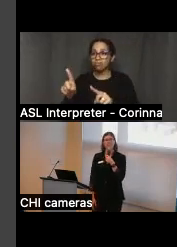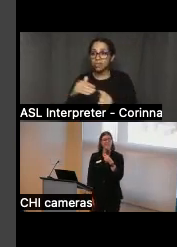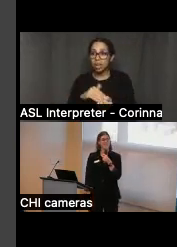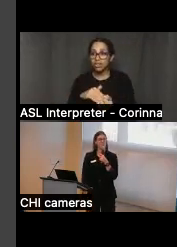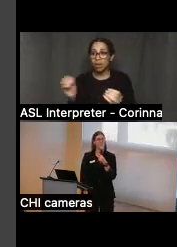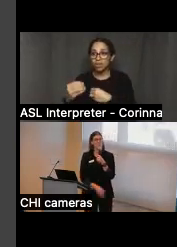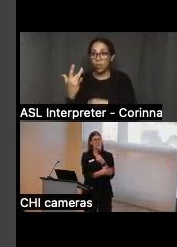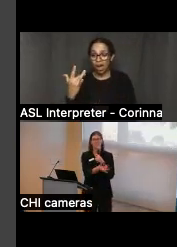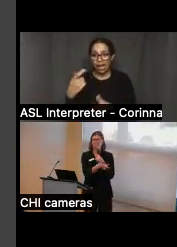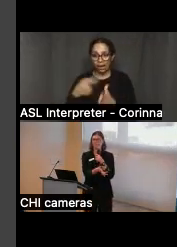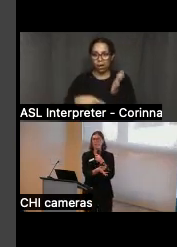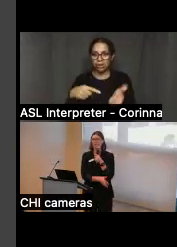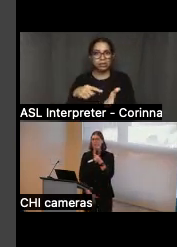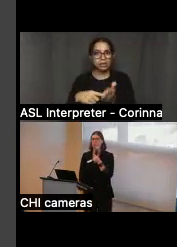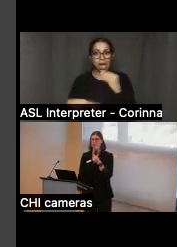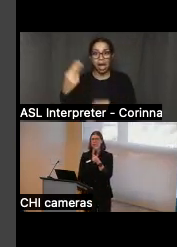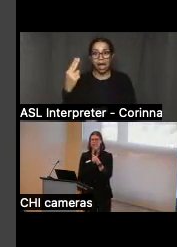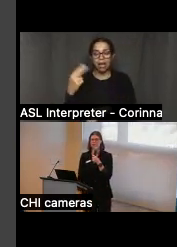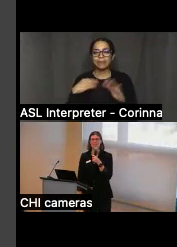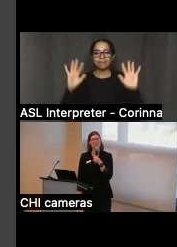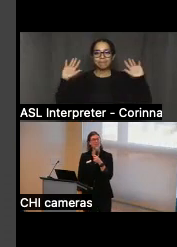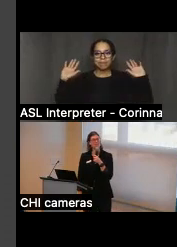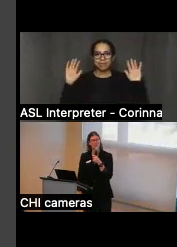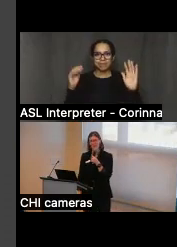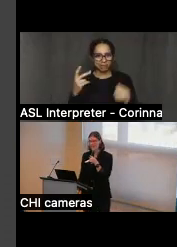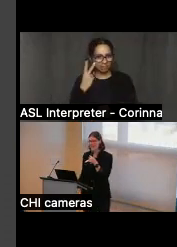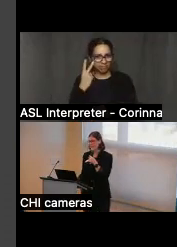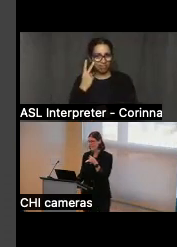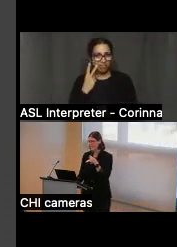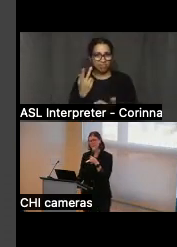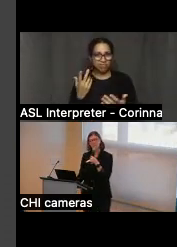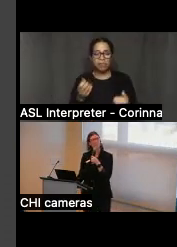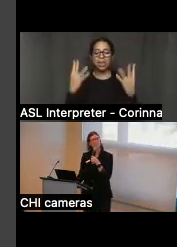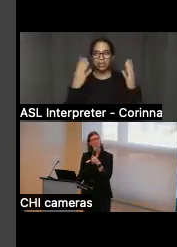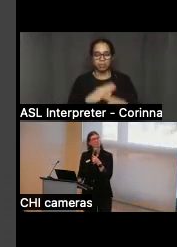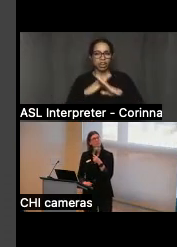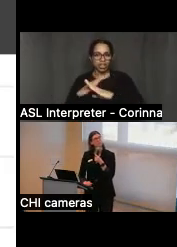just, there's so much getting in the way of them trying to get the kinds of care that they need.